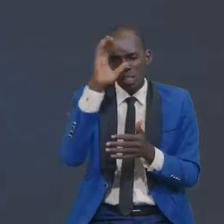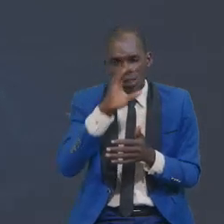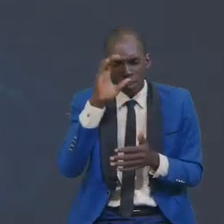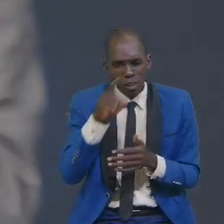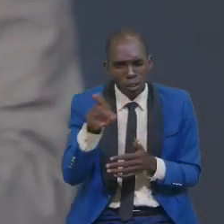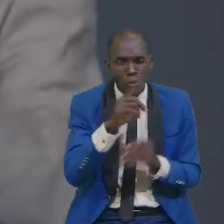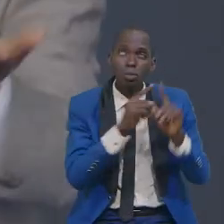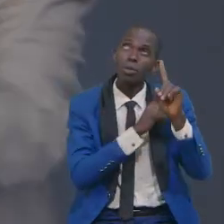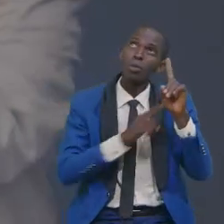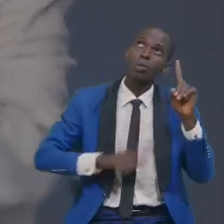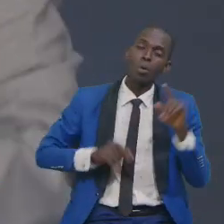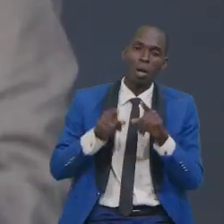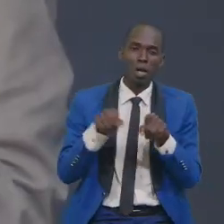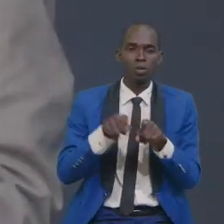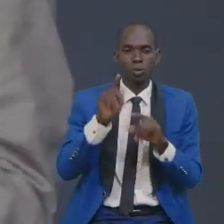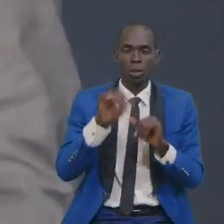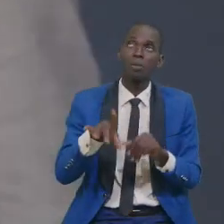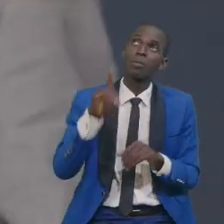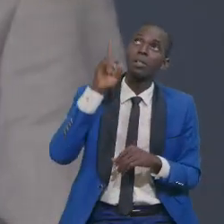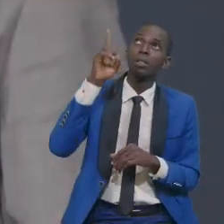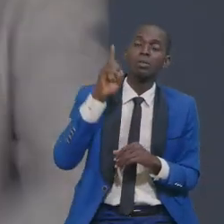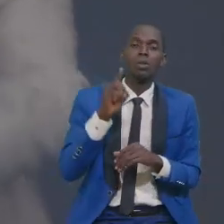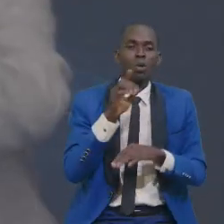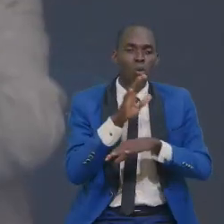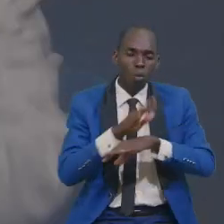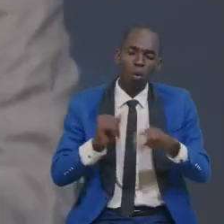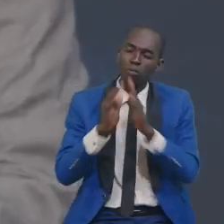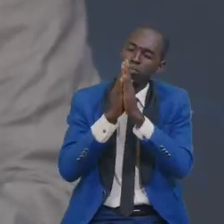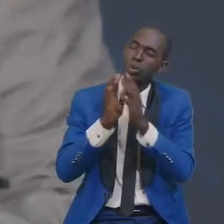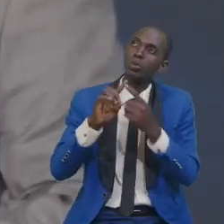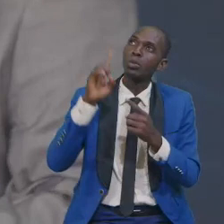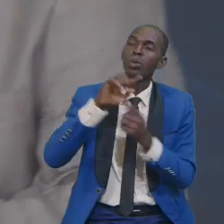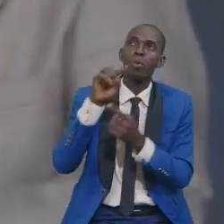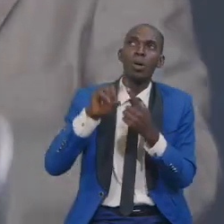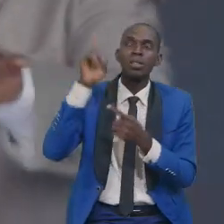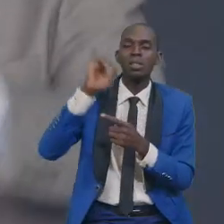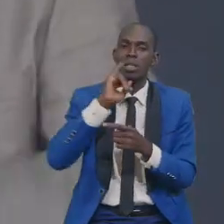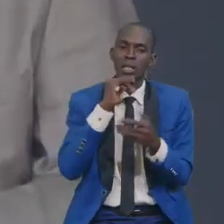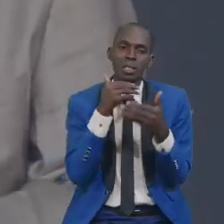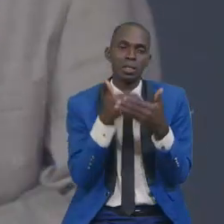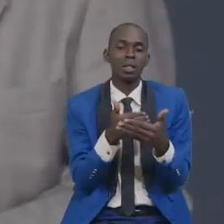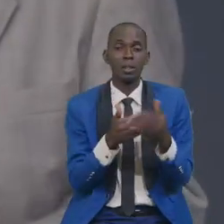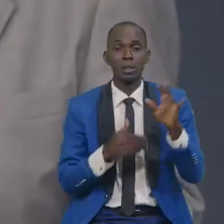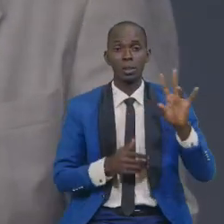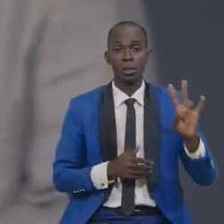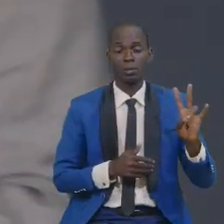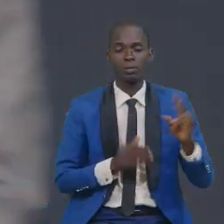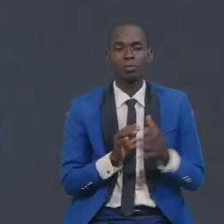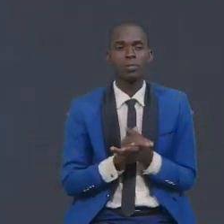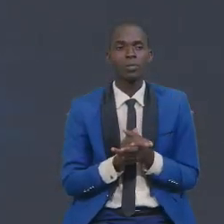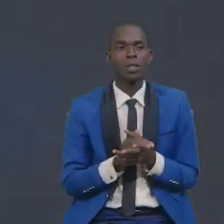he may be found call ye upon him while he's near verse seven it says in verse 7